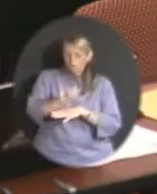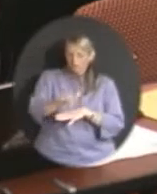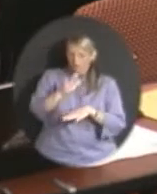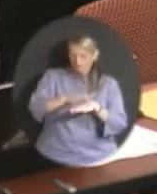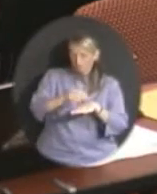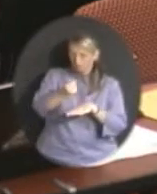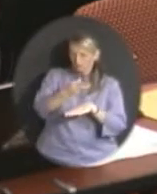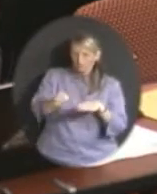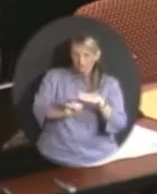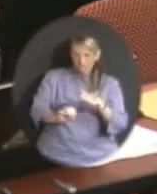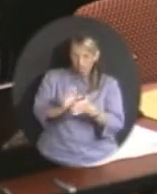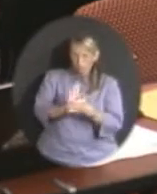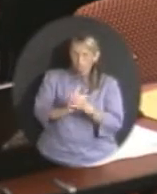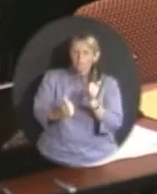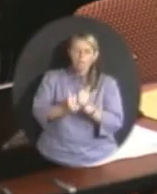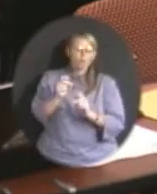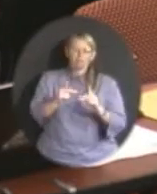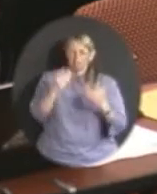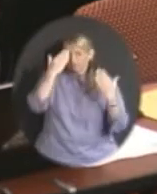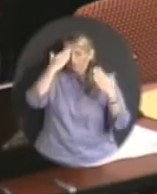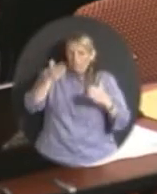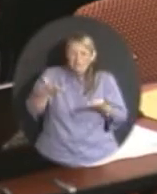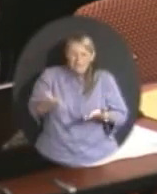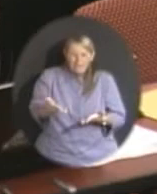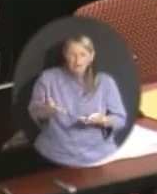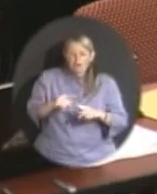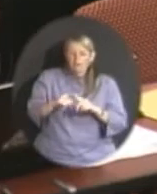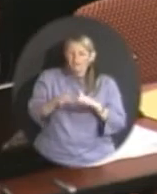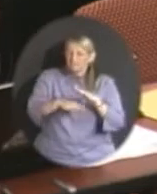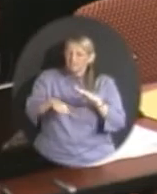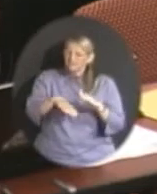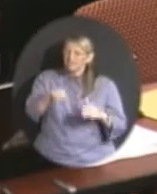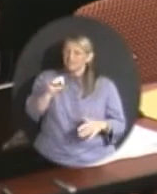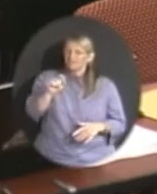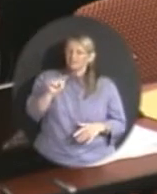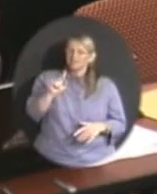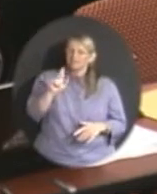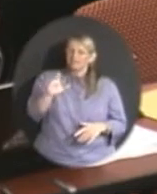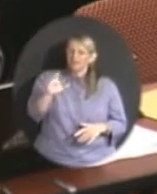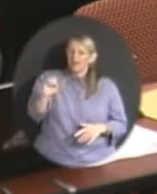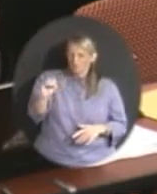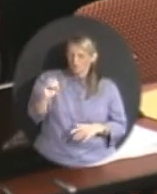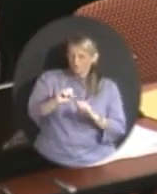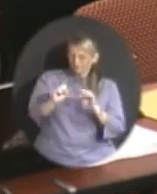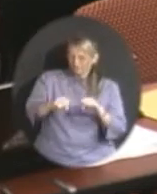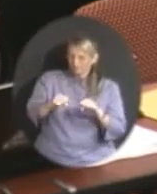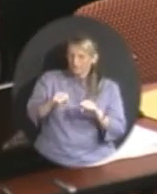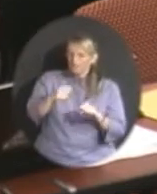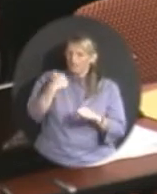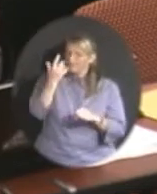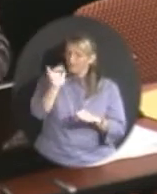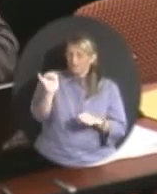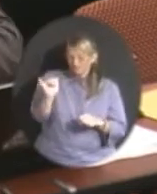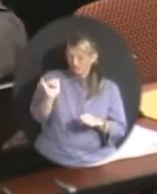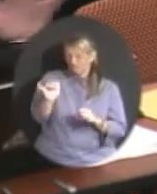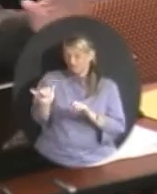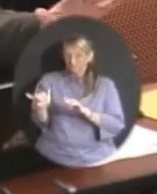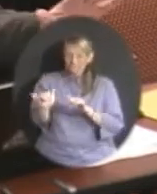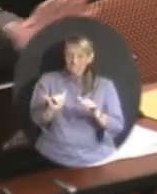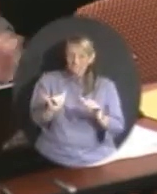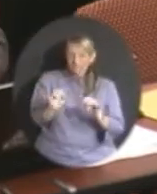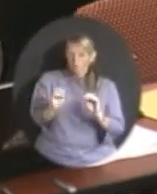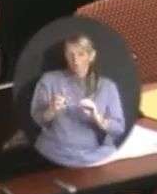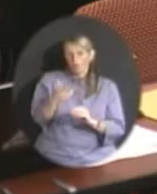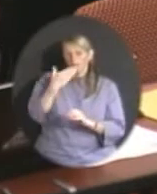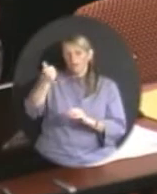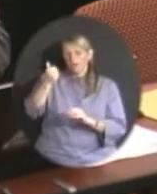there, but it's basically a stucco system. The appearance will be the same, and in my opinion, better, because it's more